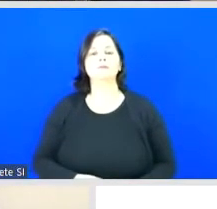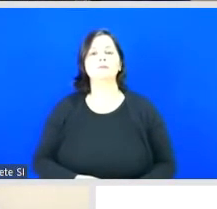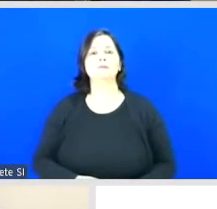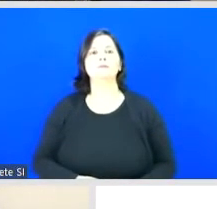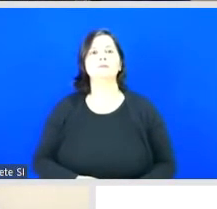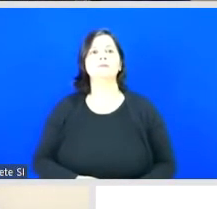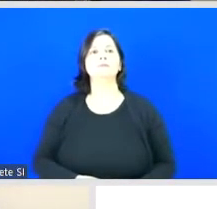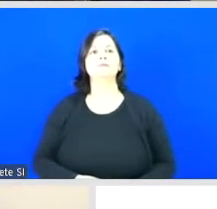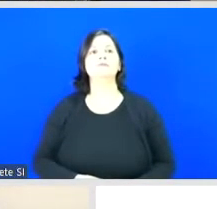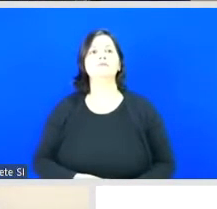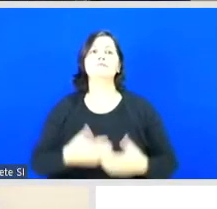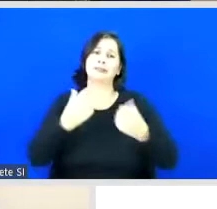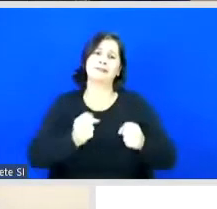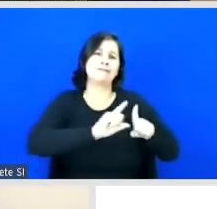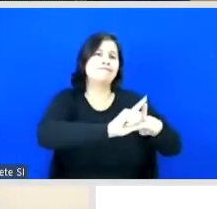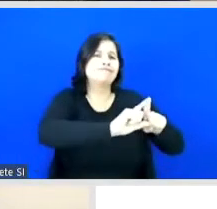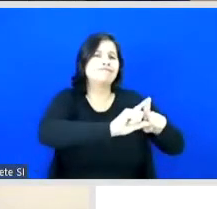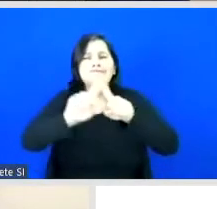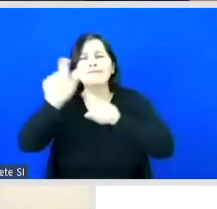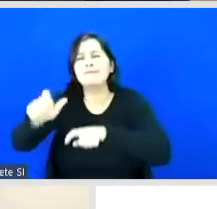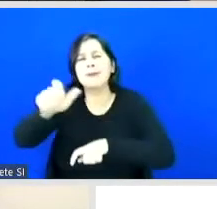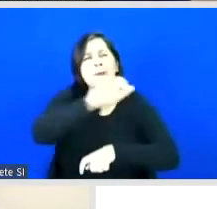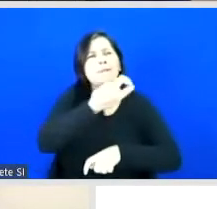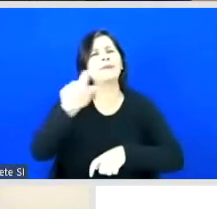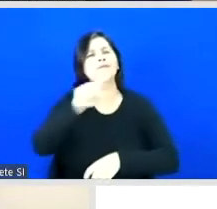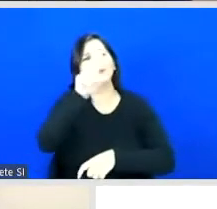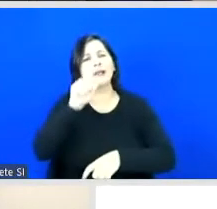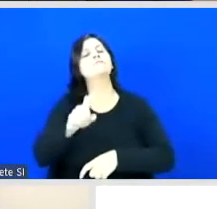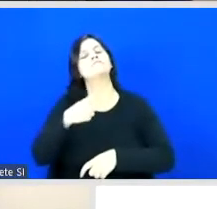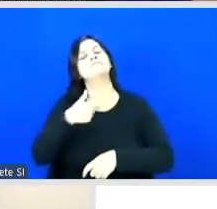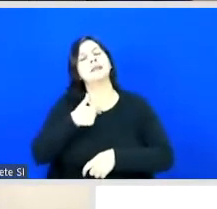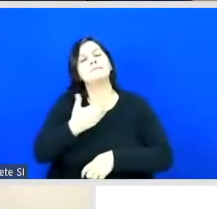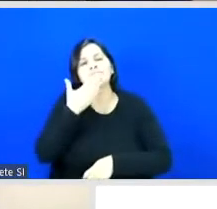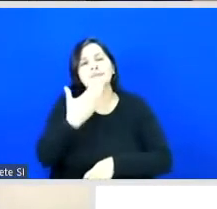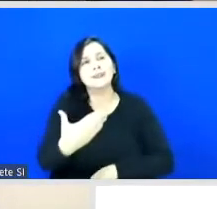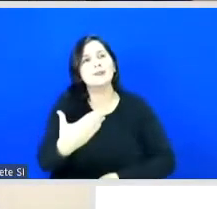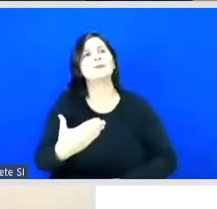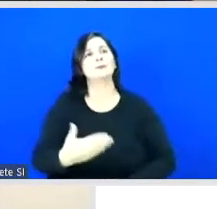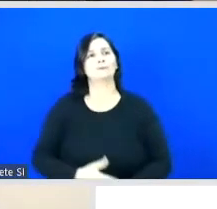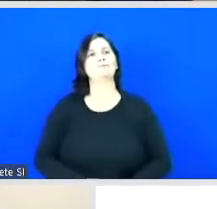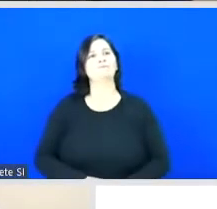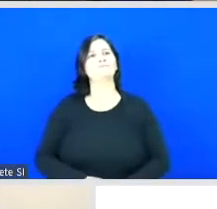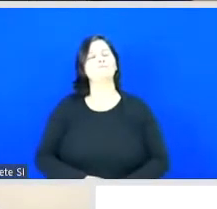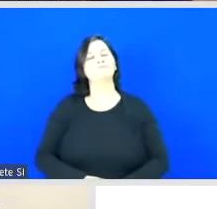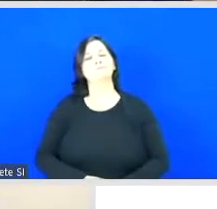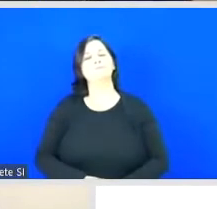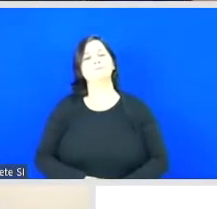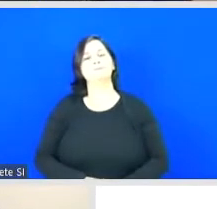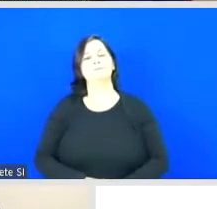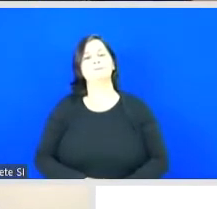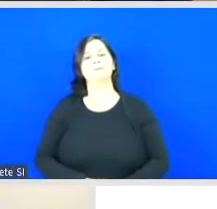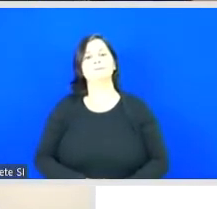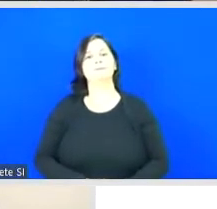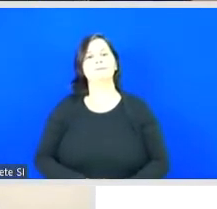feedback and the contributions. But we are going to move now to the wrap up of the session with